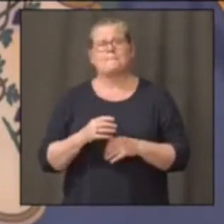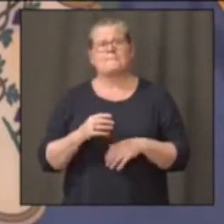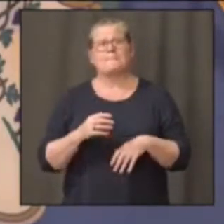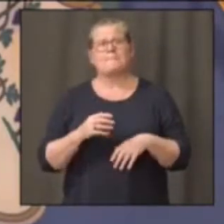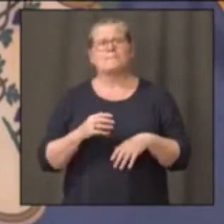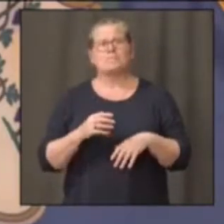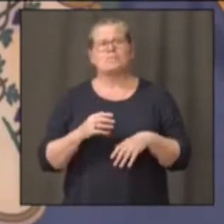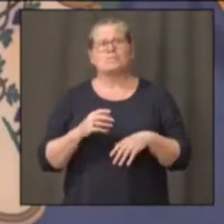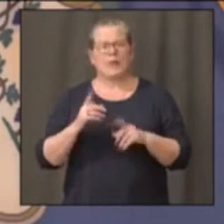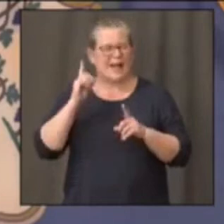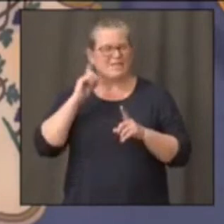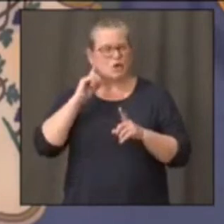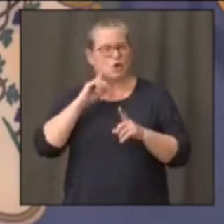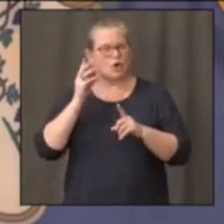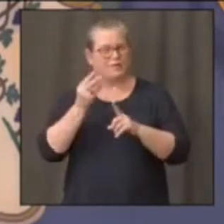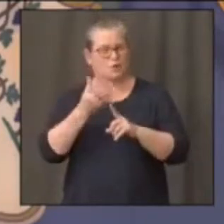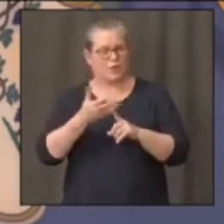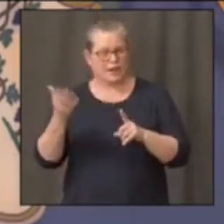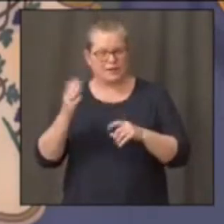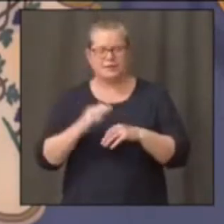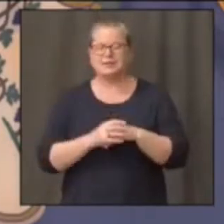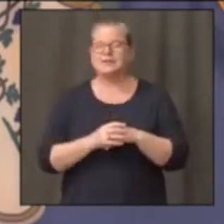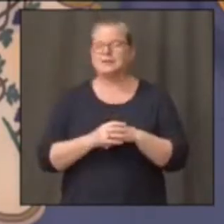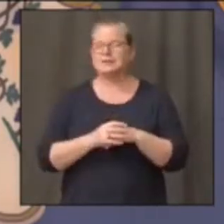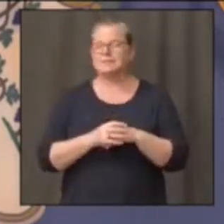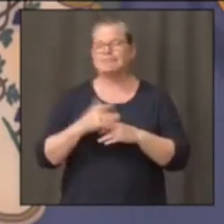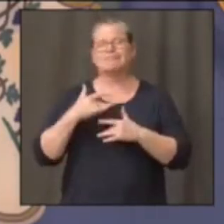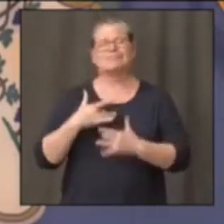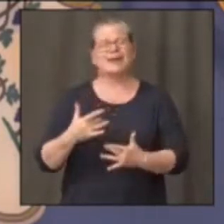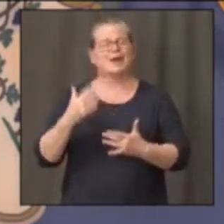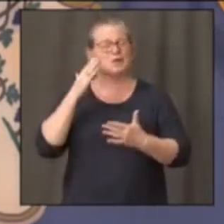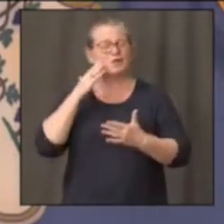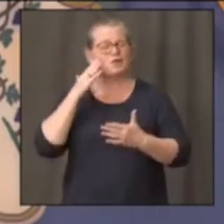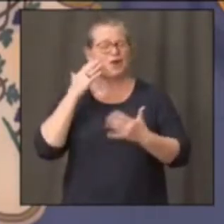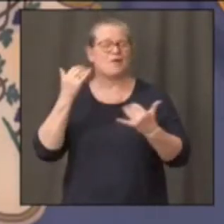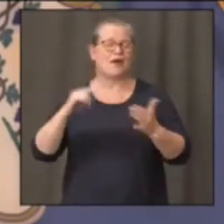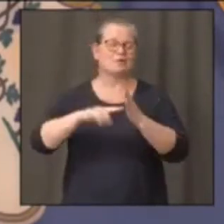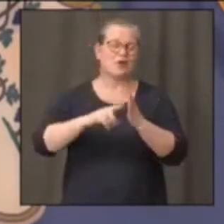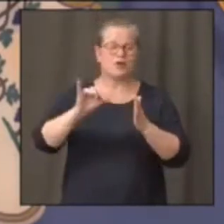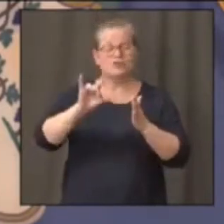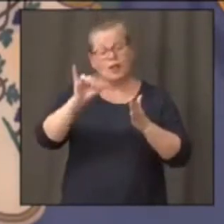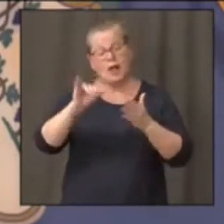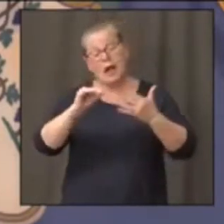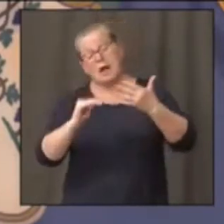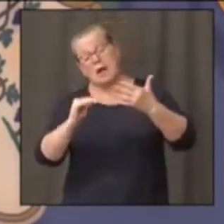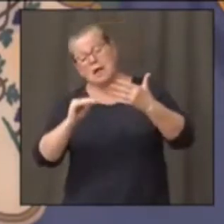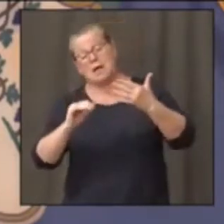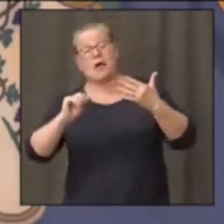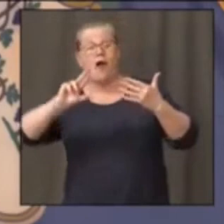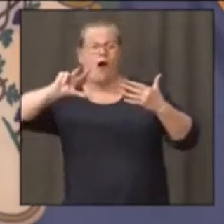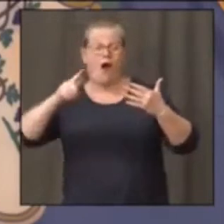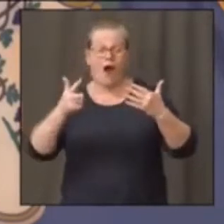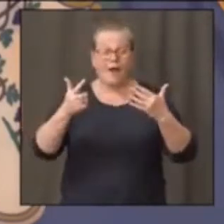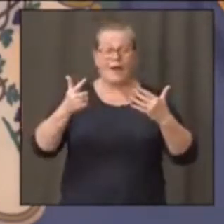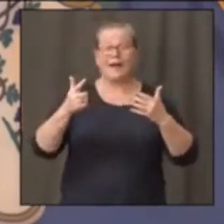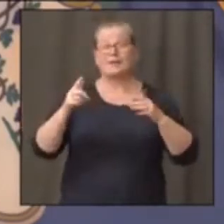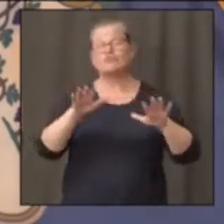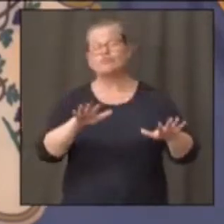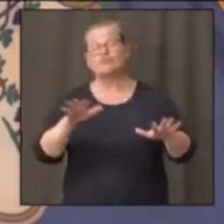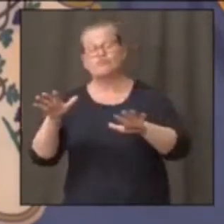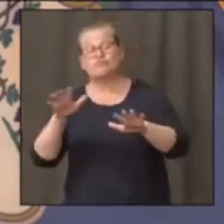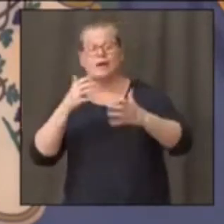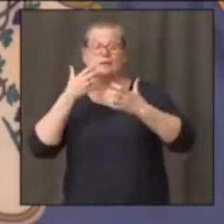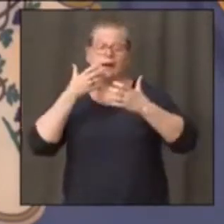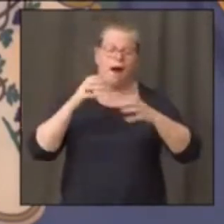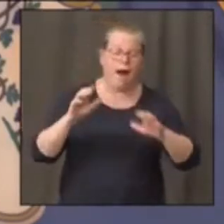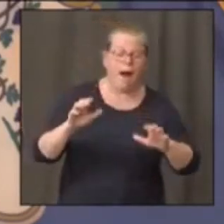into the dog days of August sometime around now, where you can put your feet up a little bit, and you can still do that. Obviously,